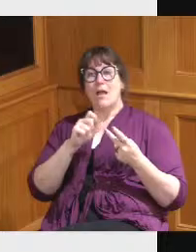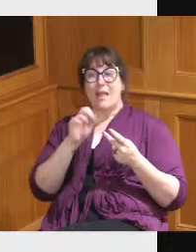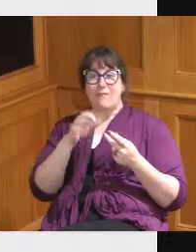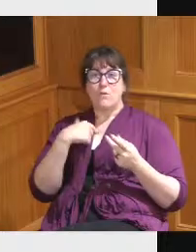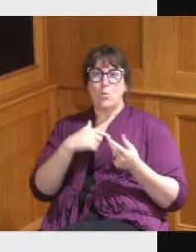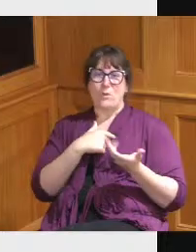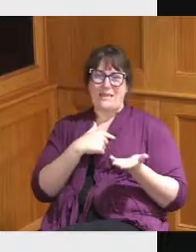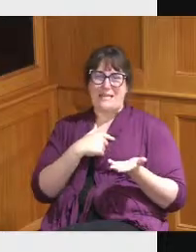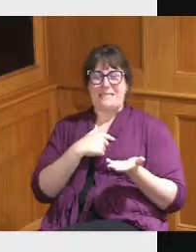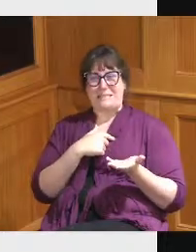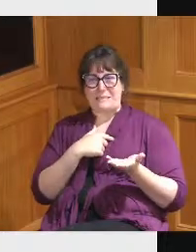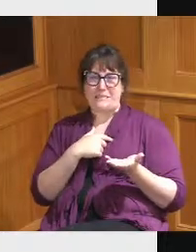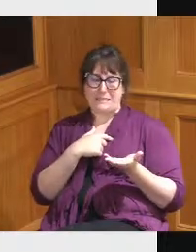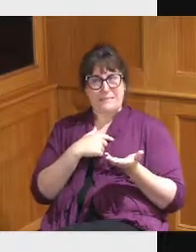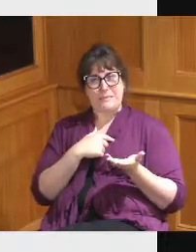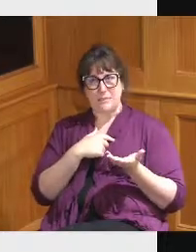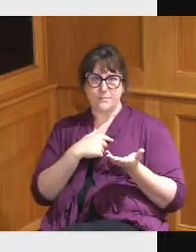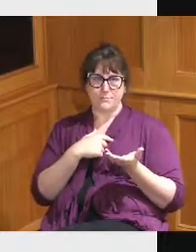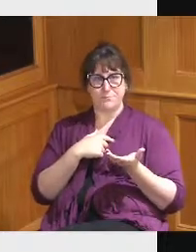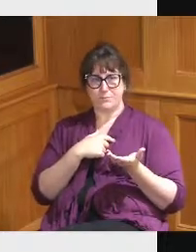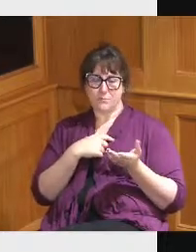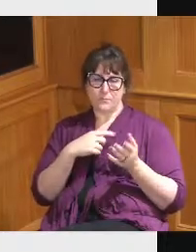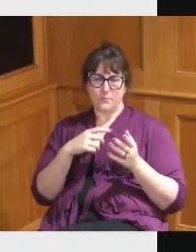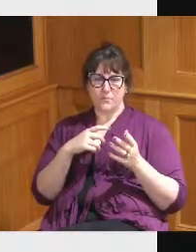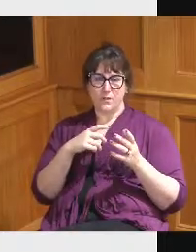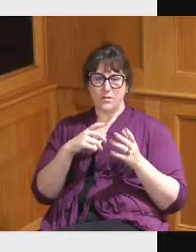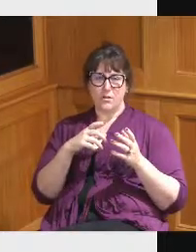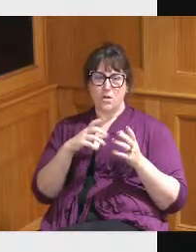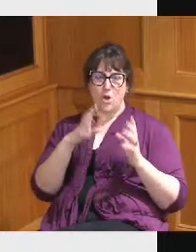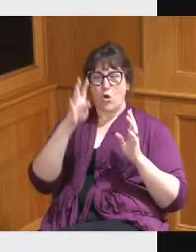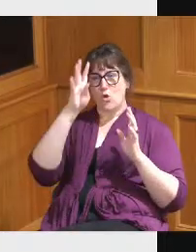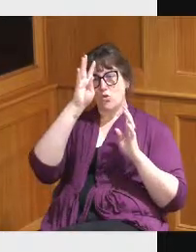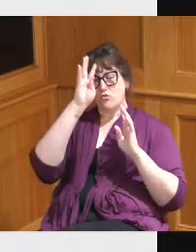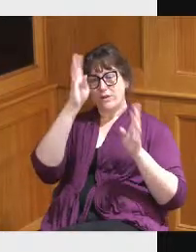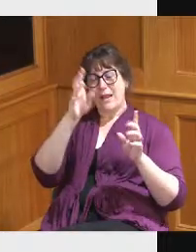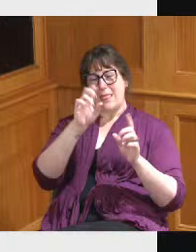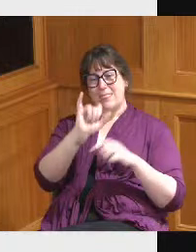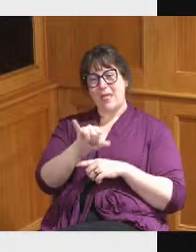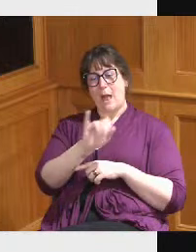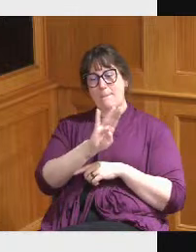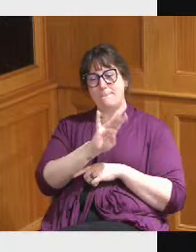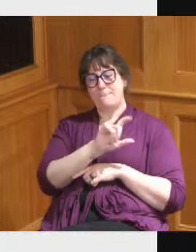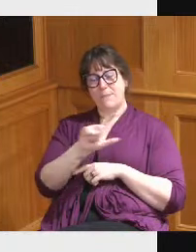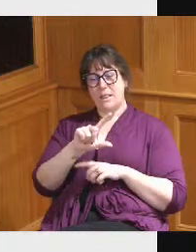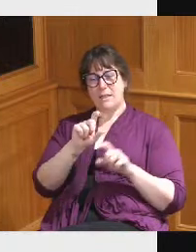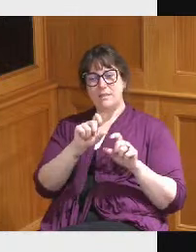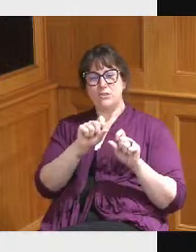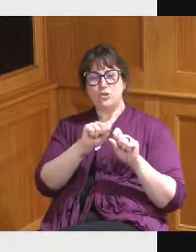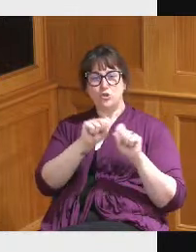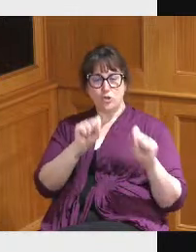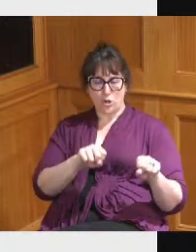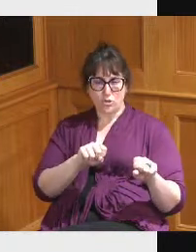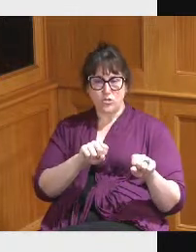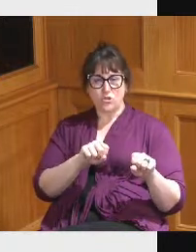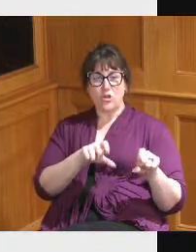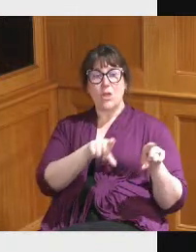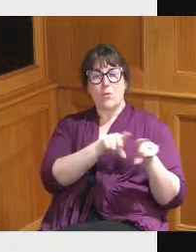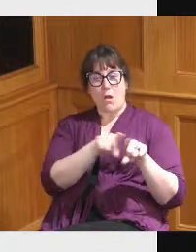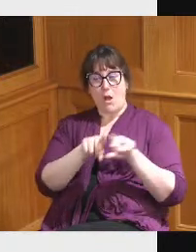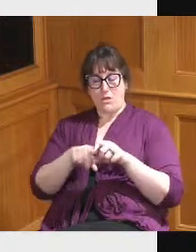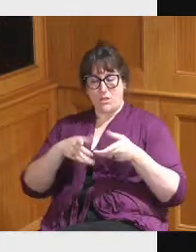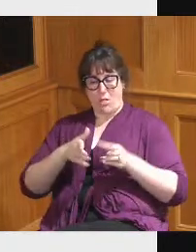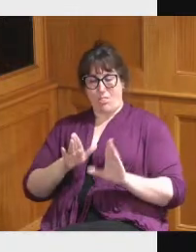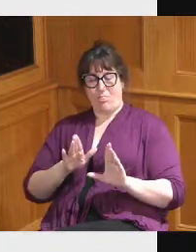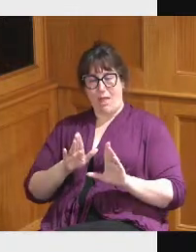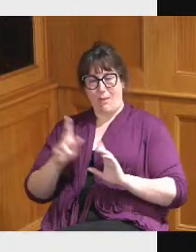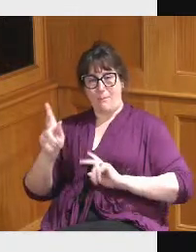potentially creating a large part of our billing structure that would also allow for